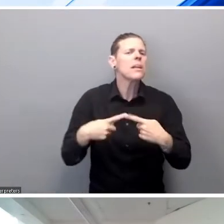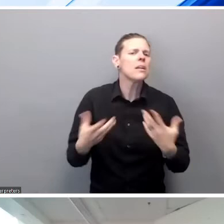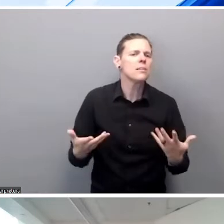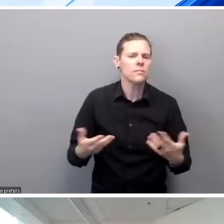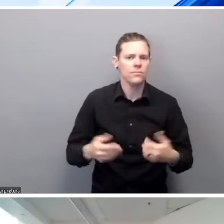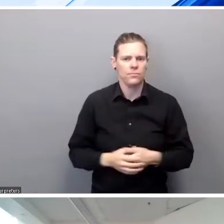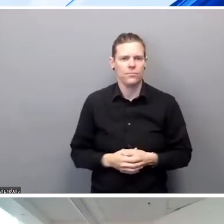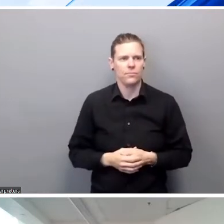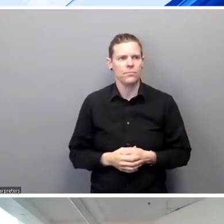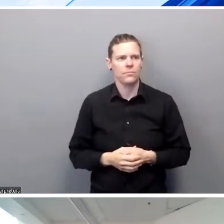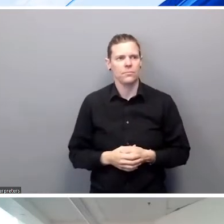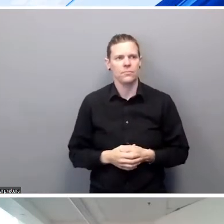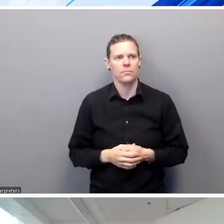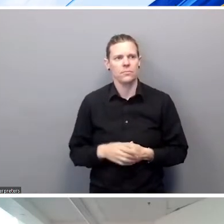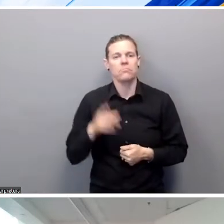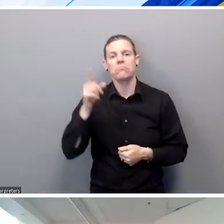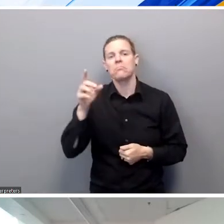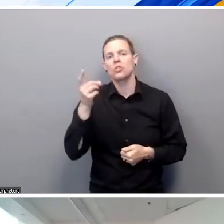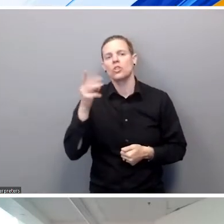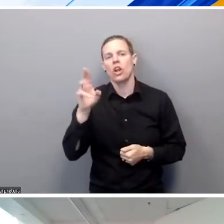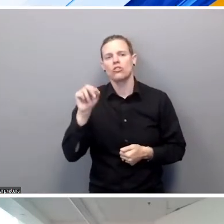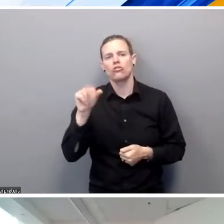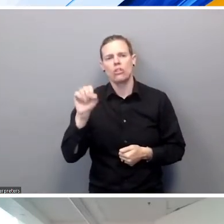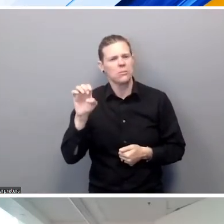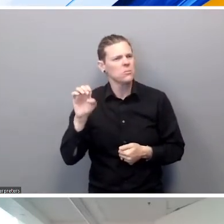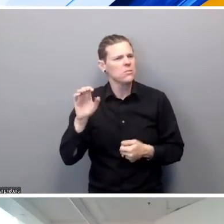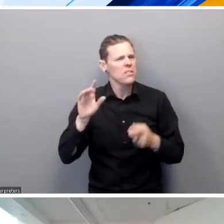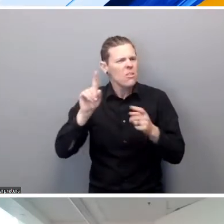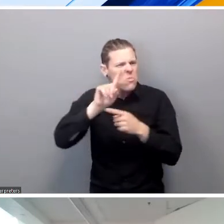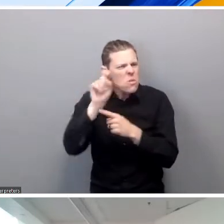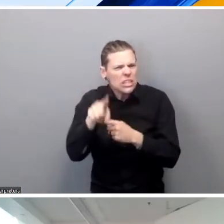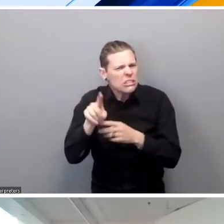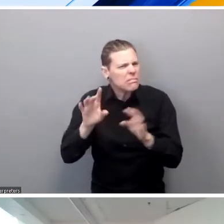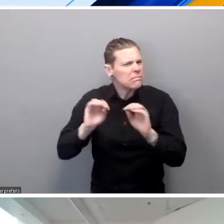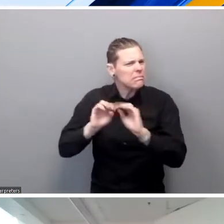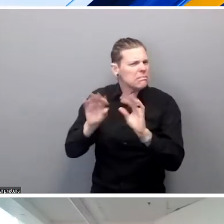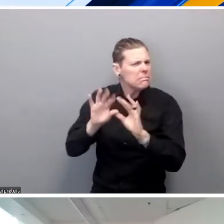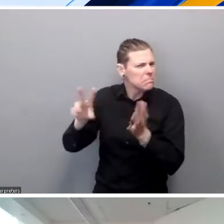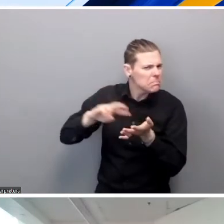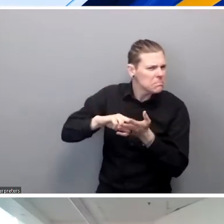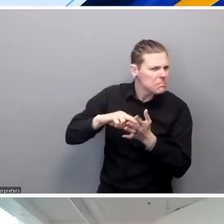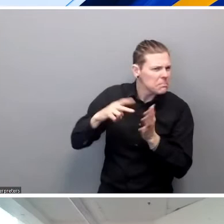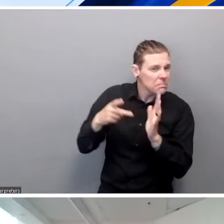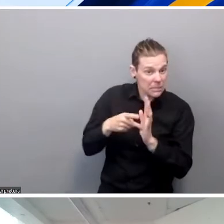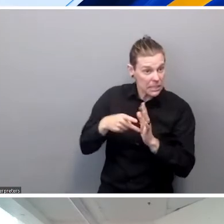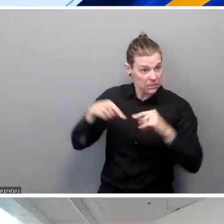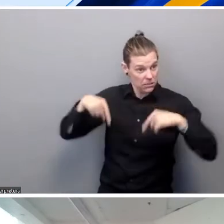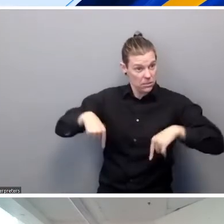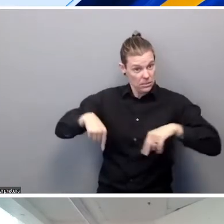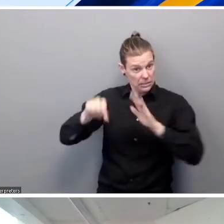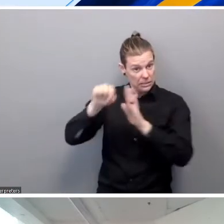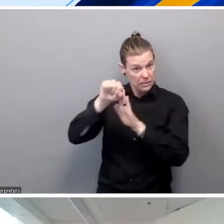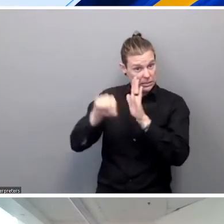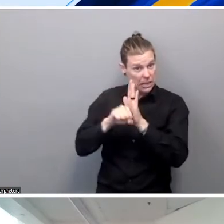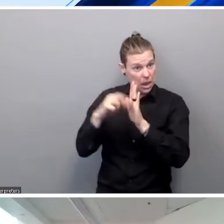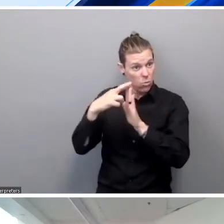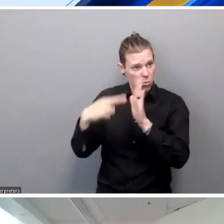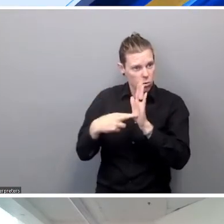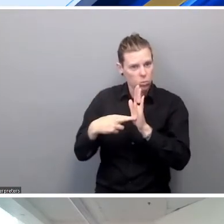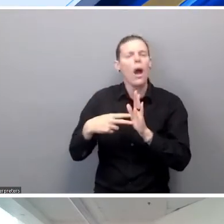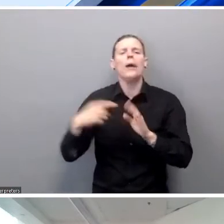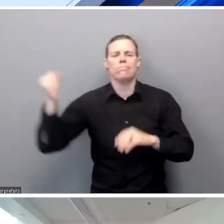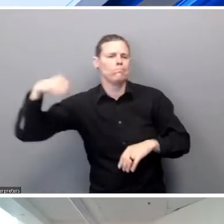You mean in terms of the state's guidance? Correct. I would say